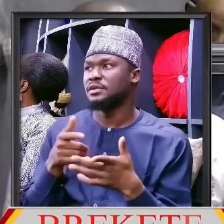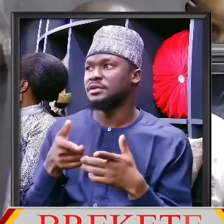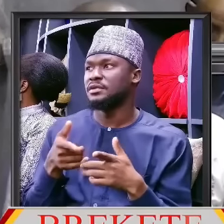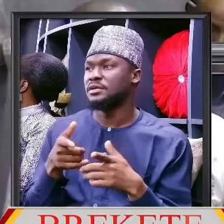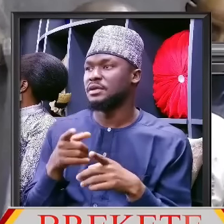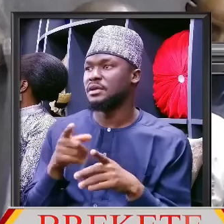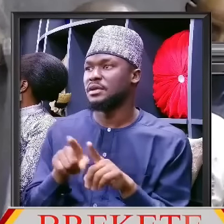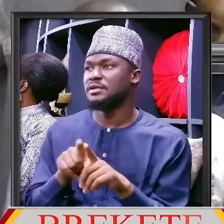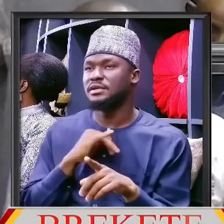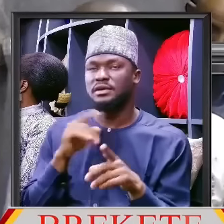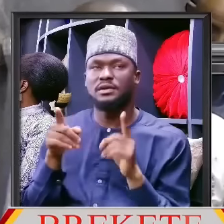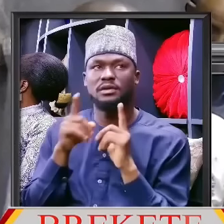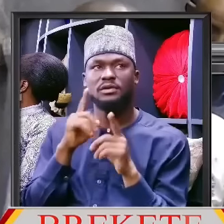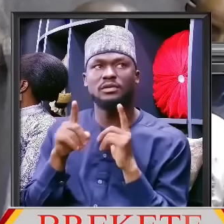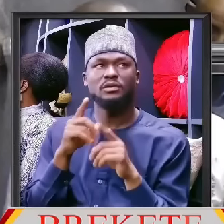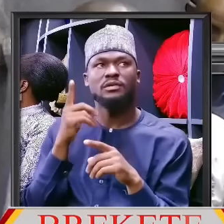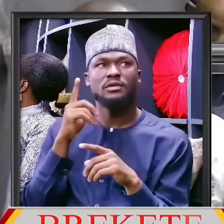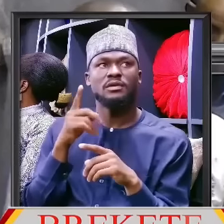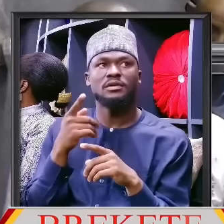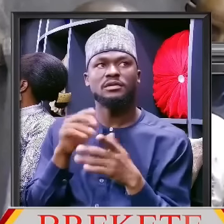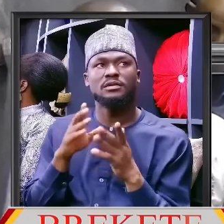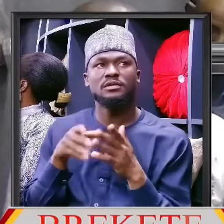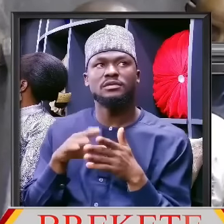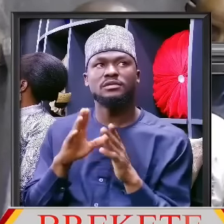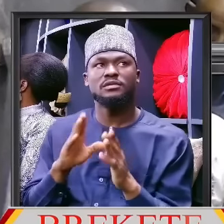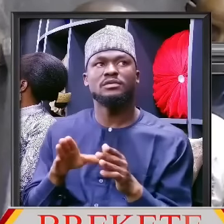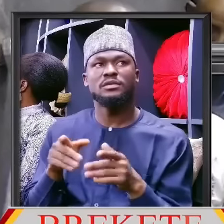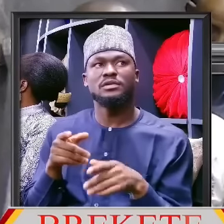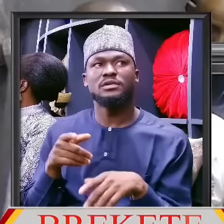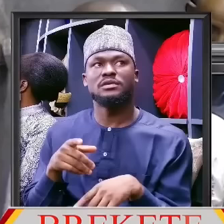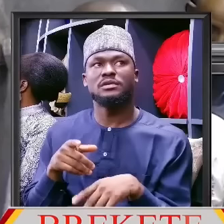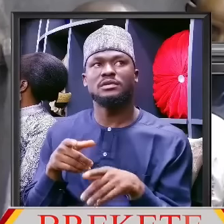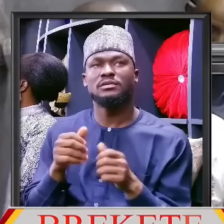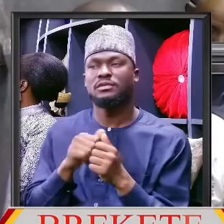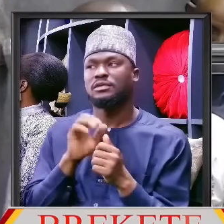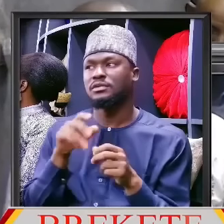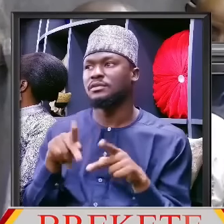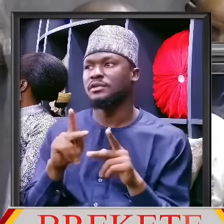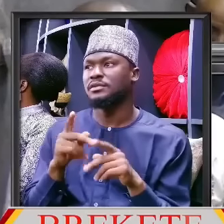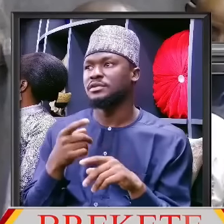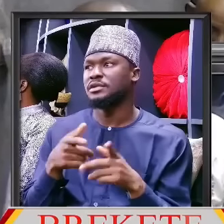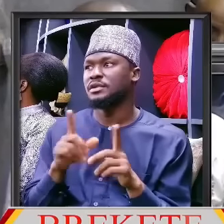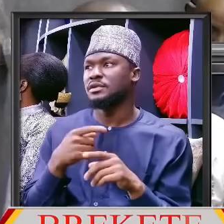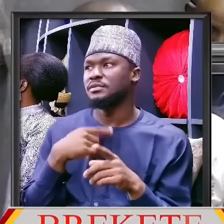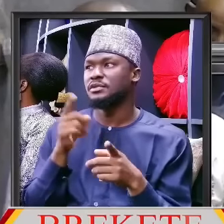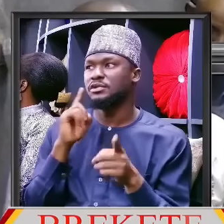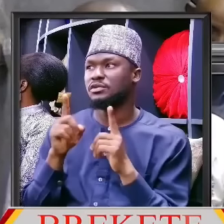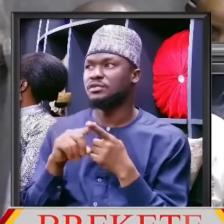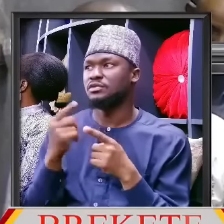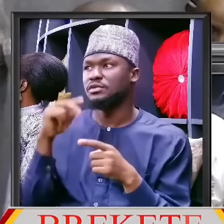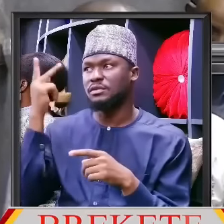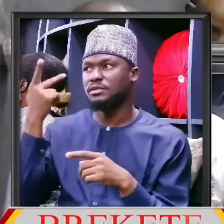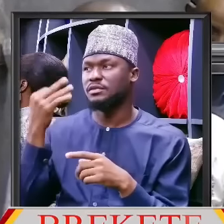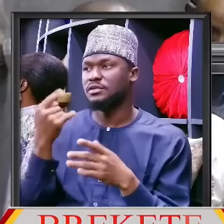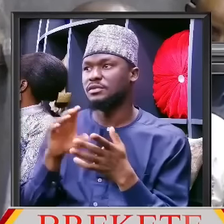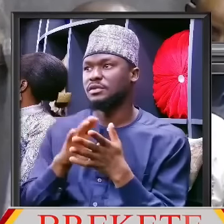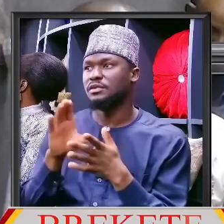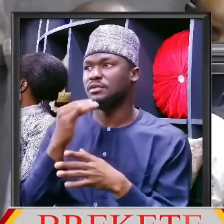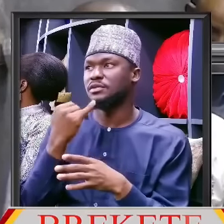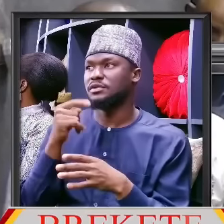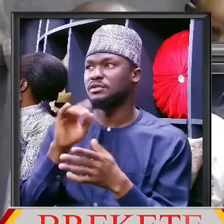and you they talk. So, no student. I don't make we make a with your permission, make me talk to the provost of the college. Can I go give